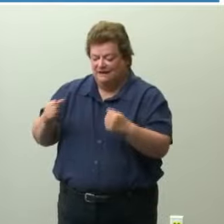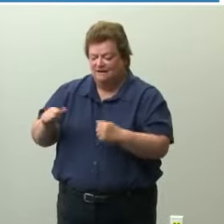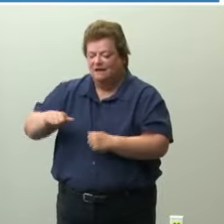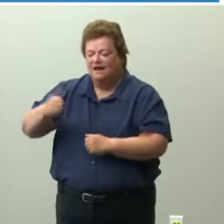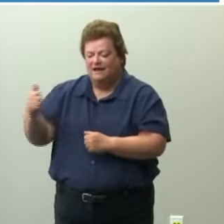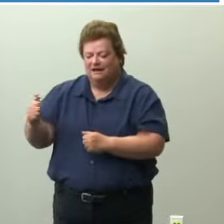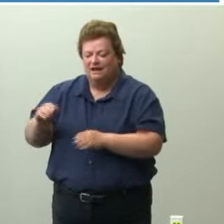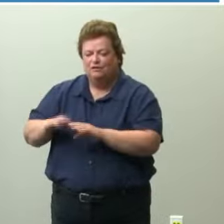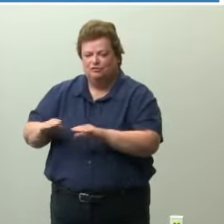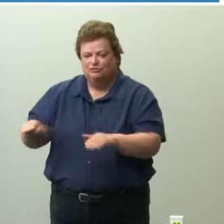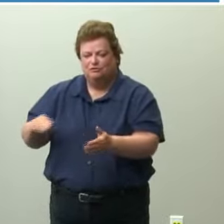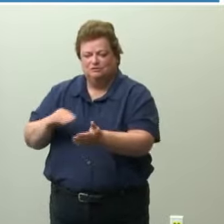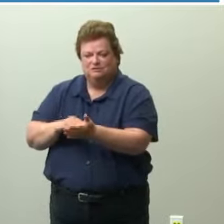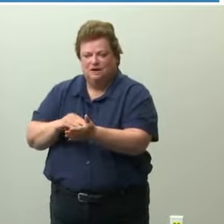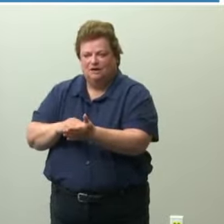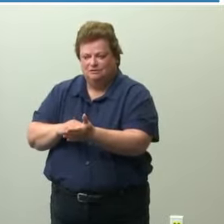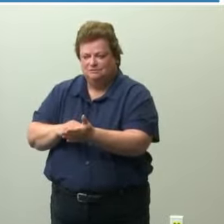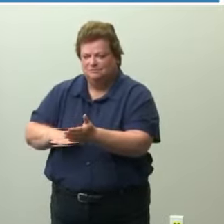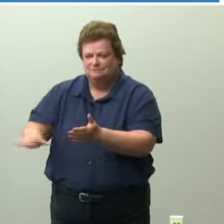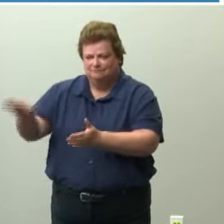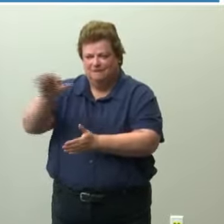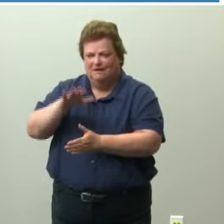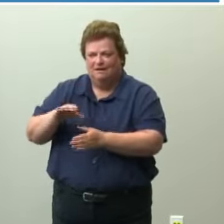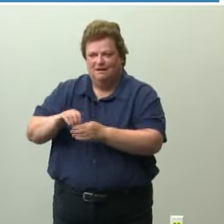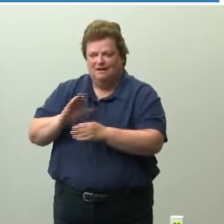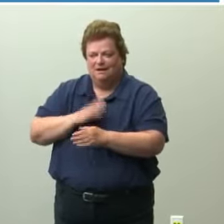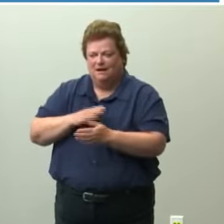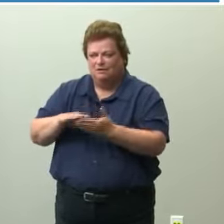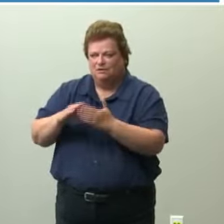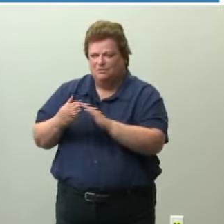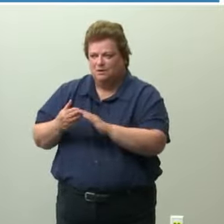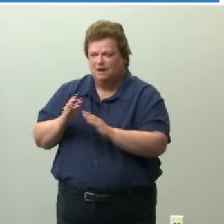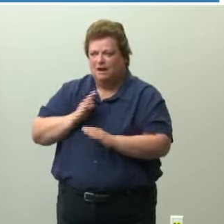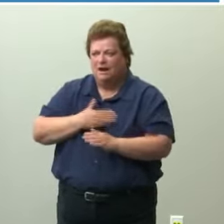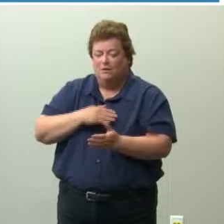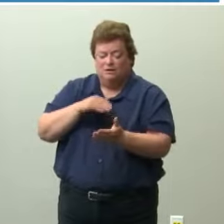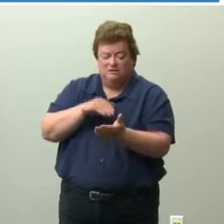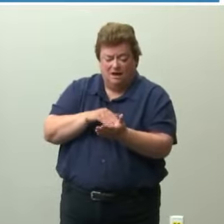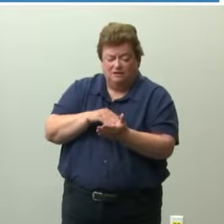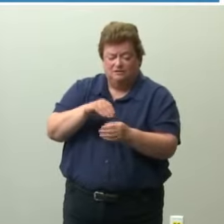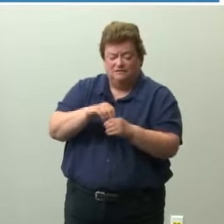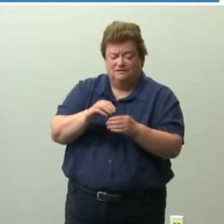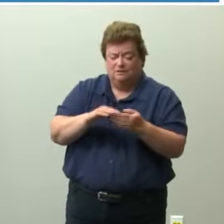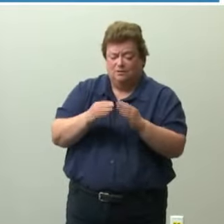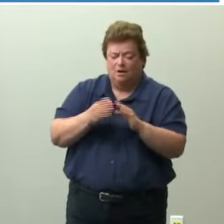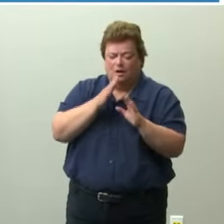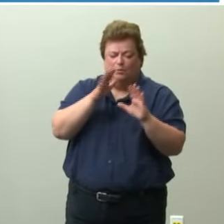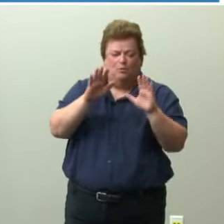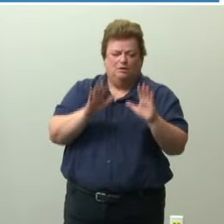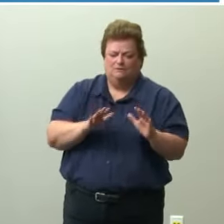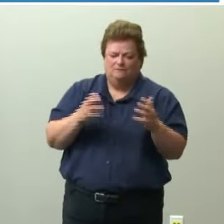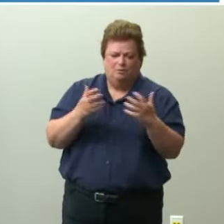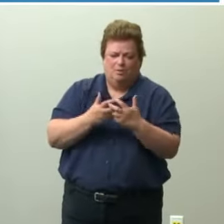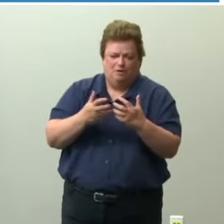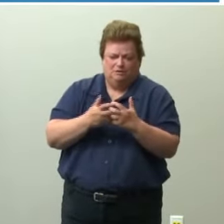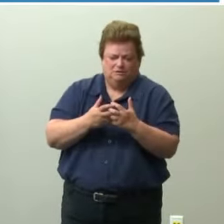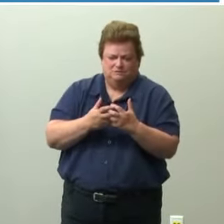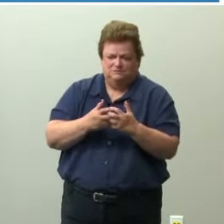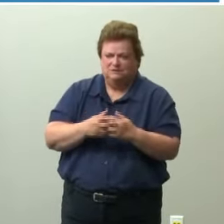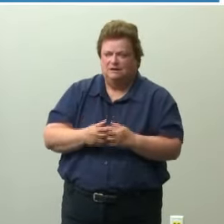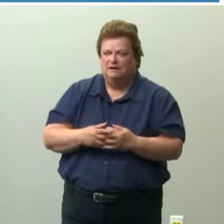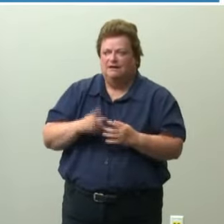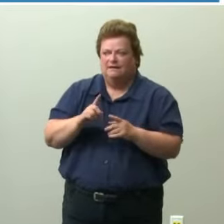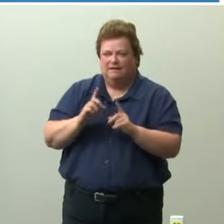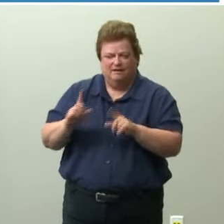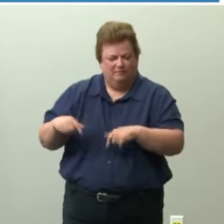pediatric practices in our community. Our physicians in our community are remarkable partners, and they've